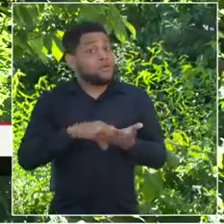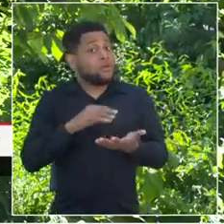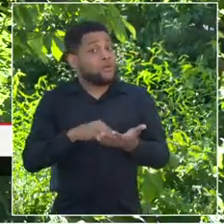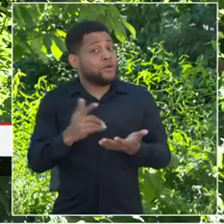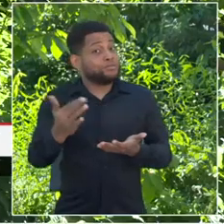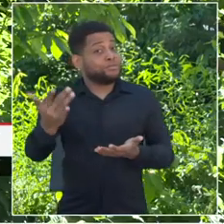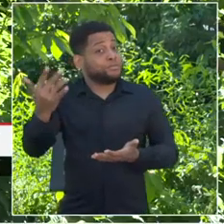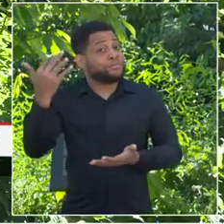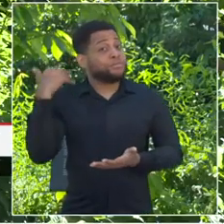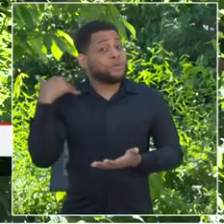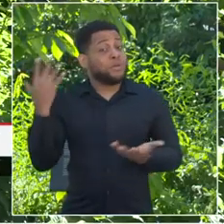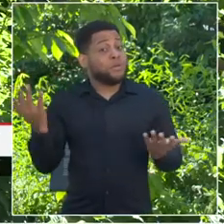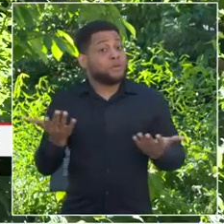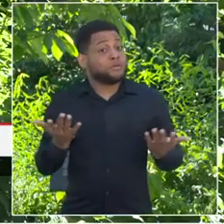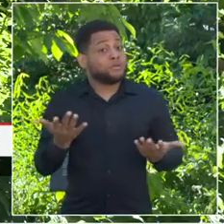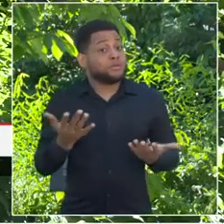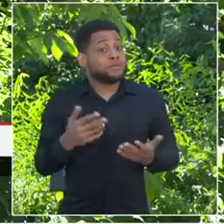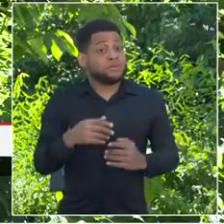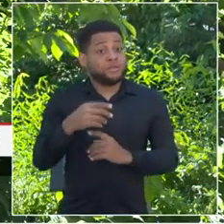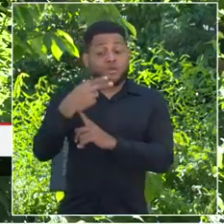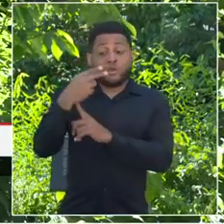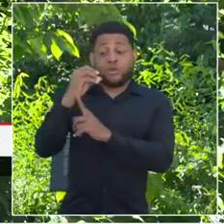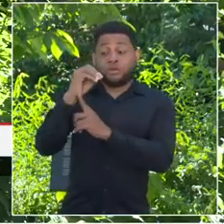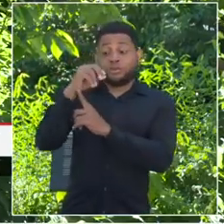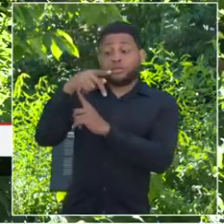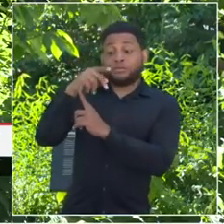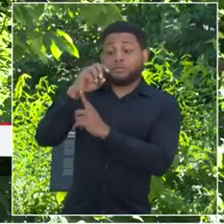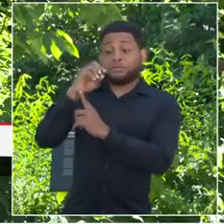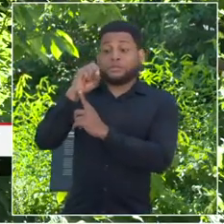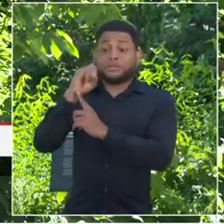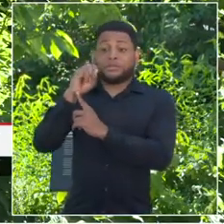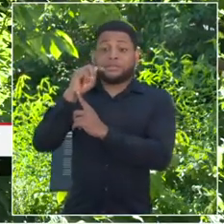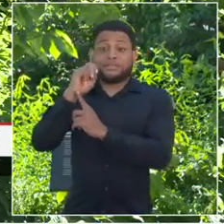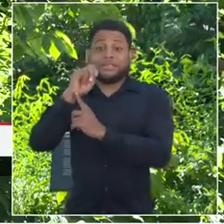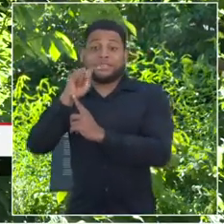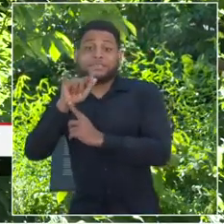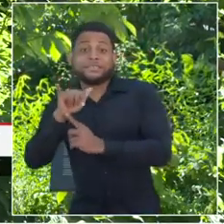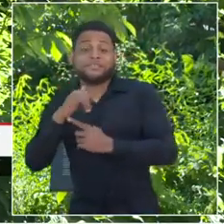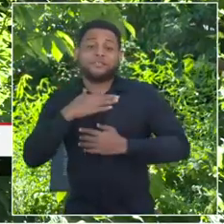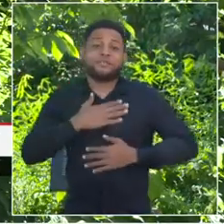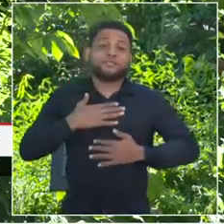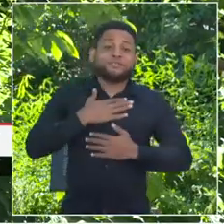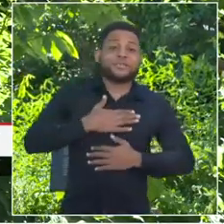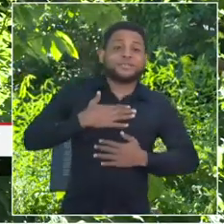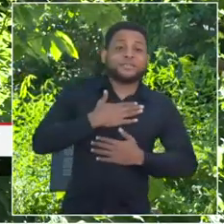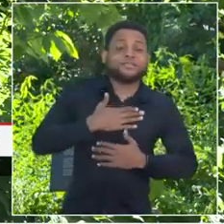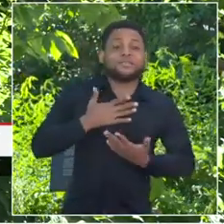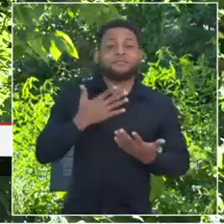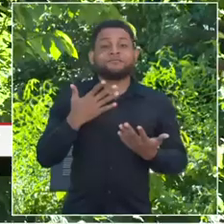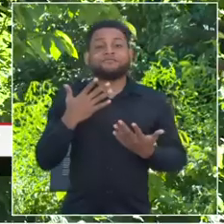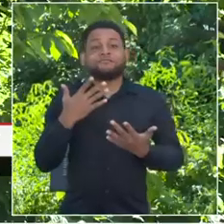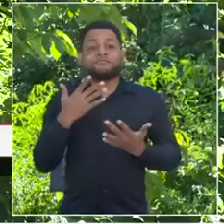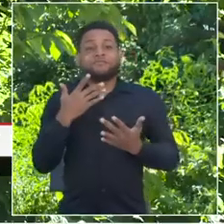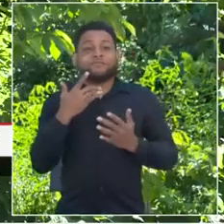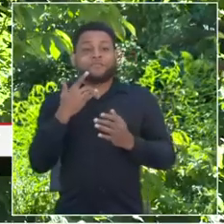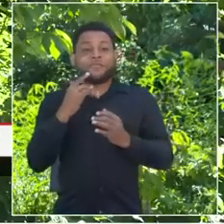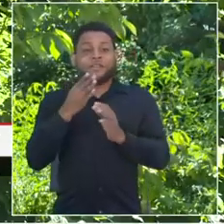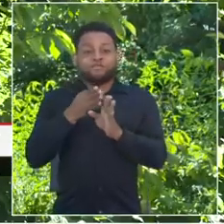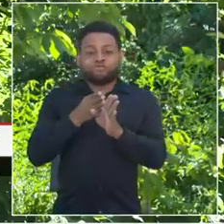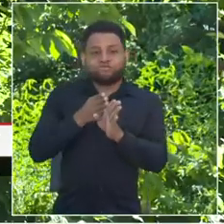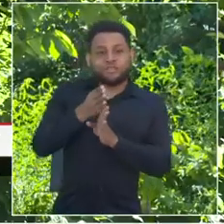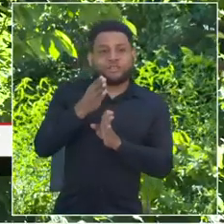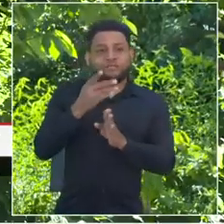hospitality industry employs real Washingtonians, real Americans. They pay